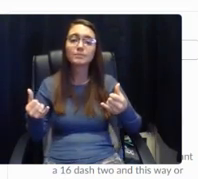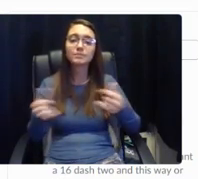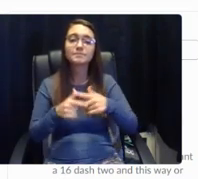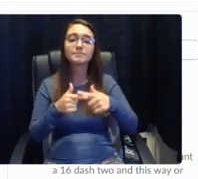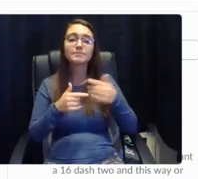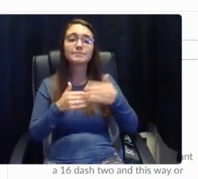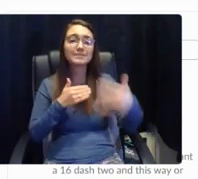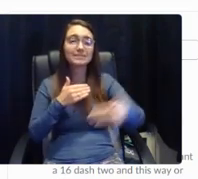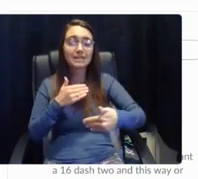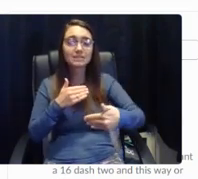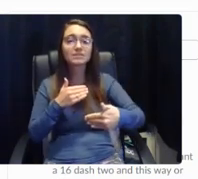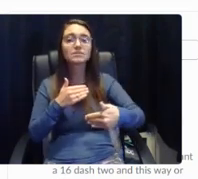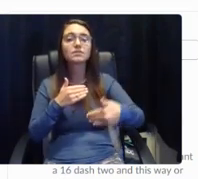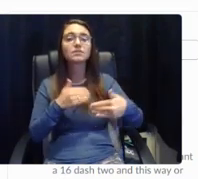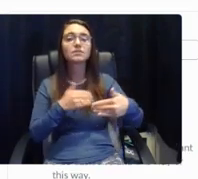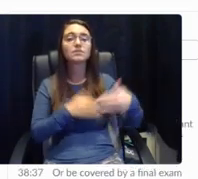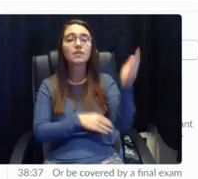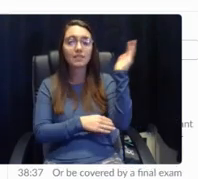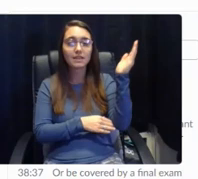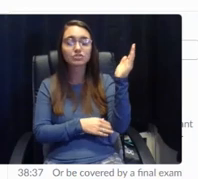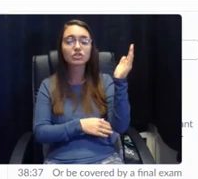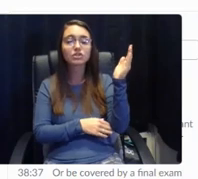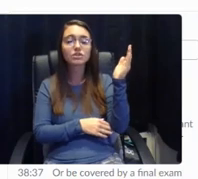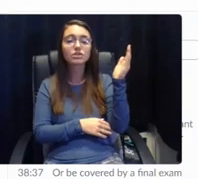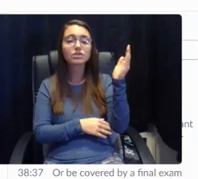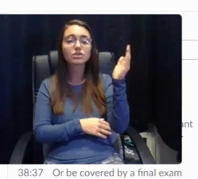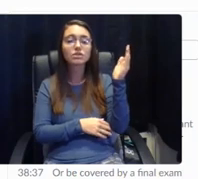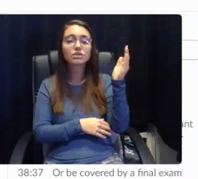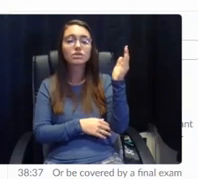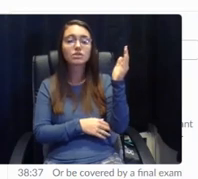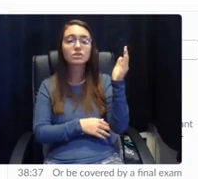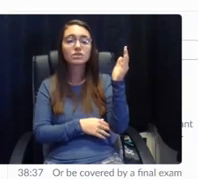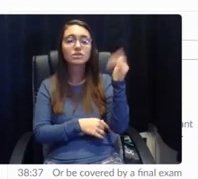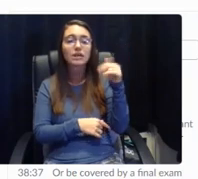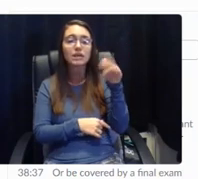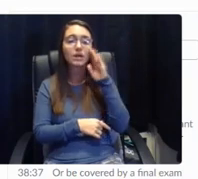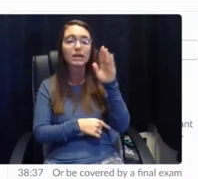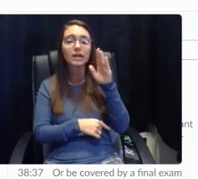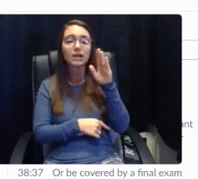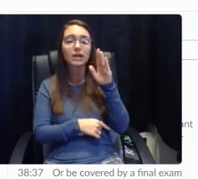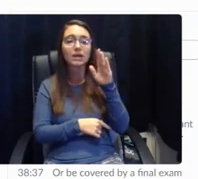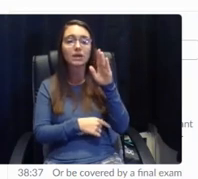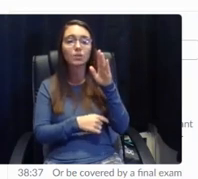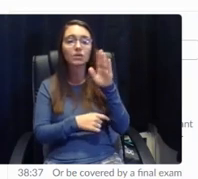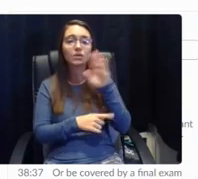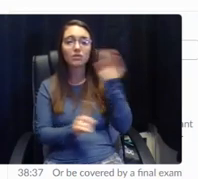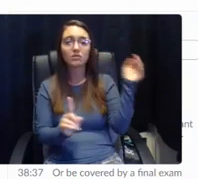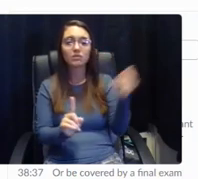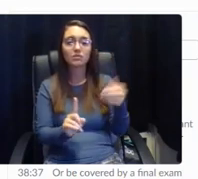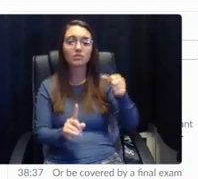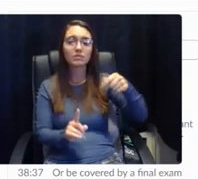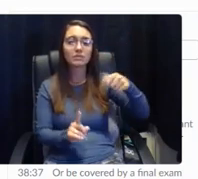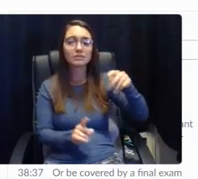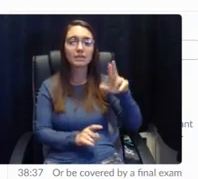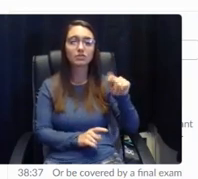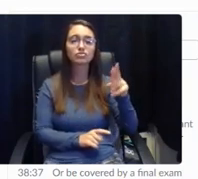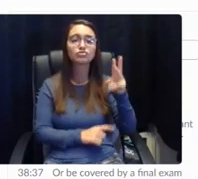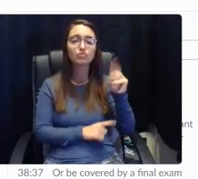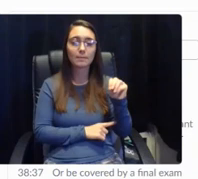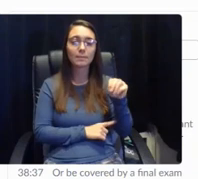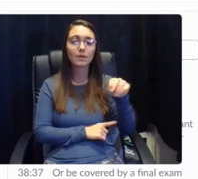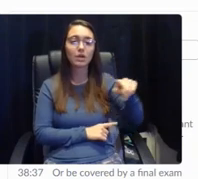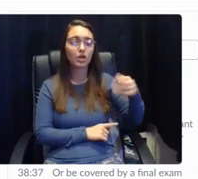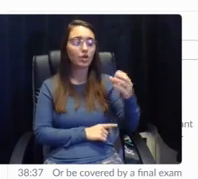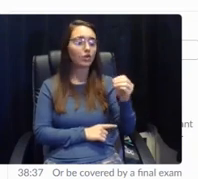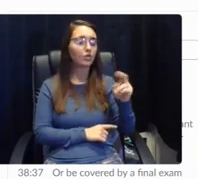next section. It will cover the spectrophotometry. That is using the